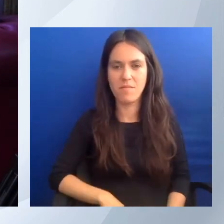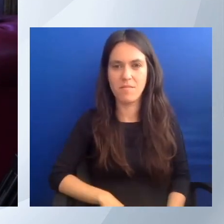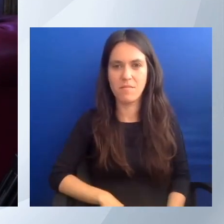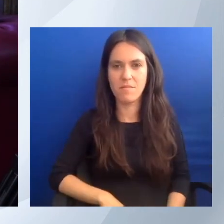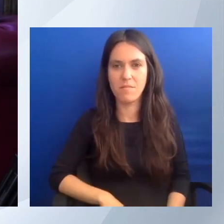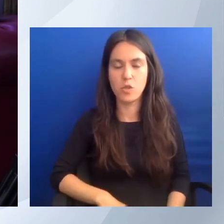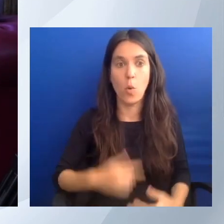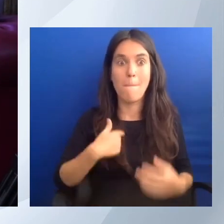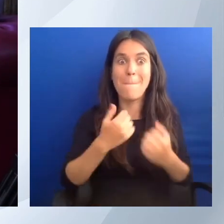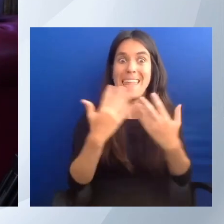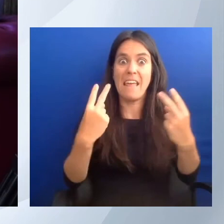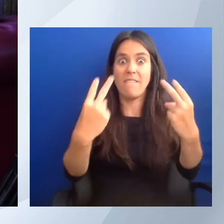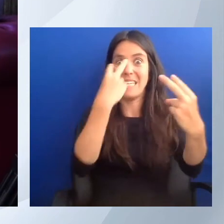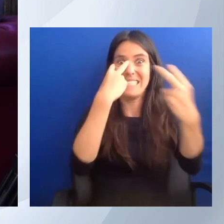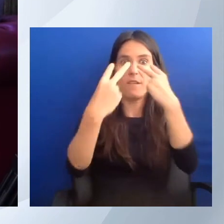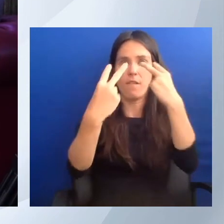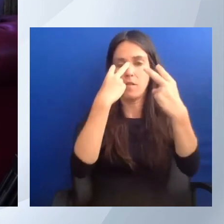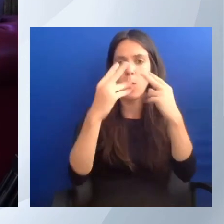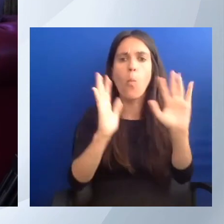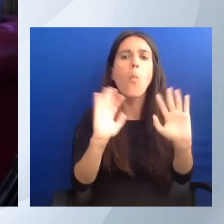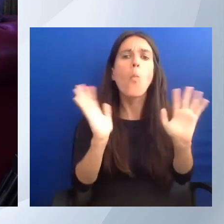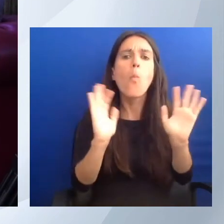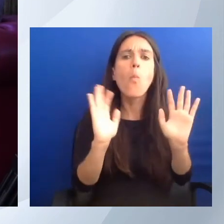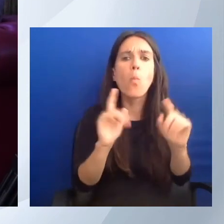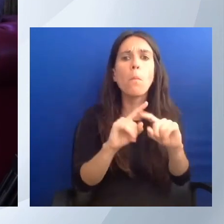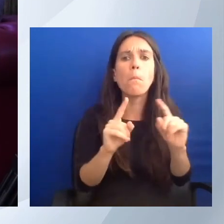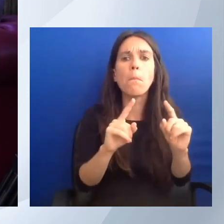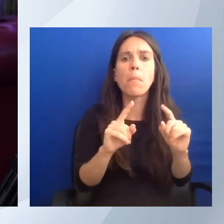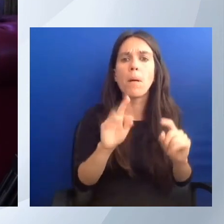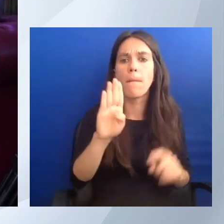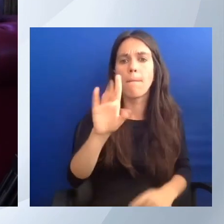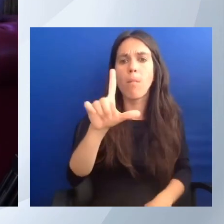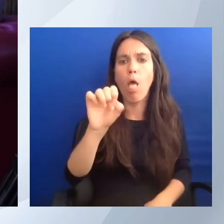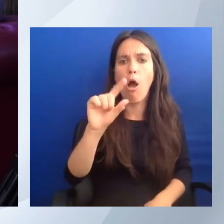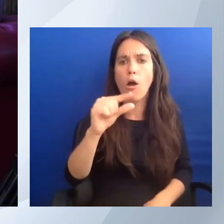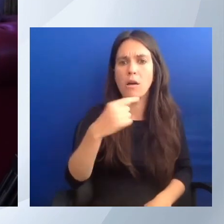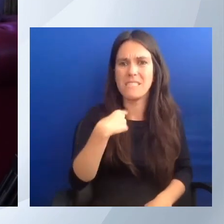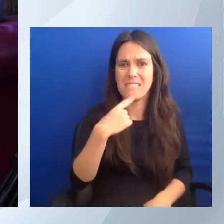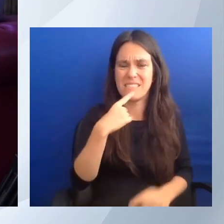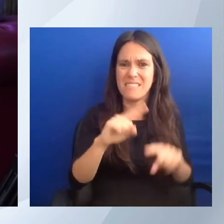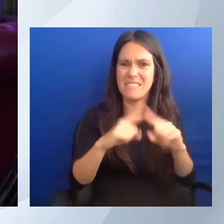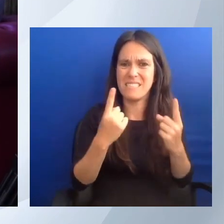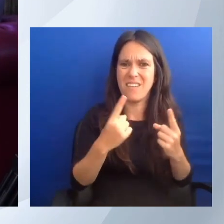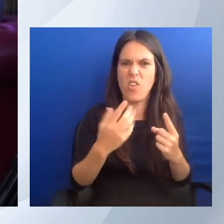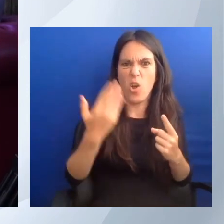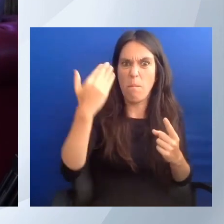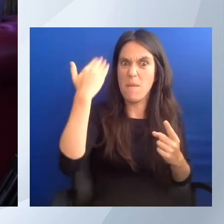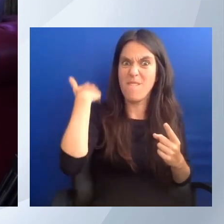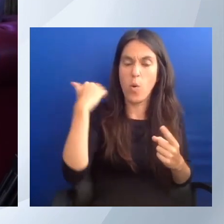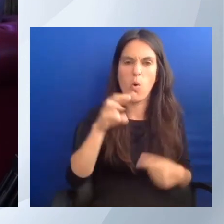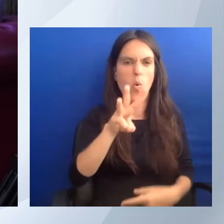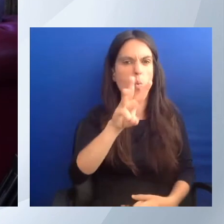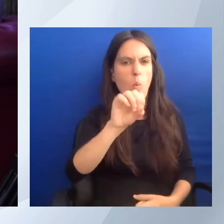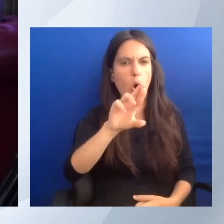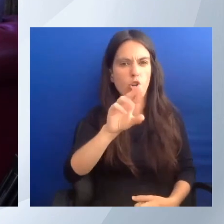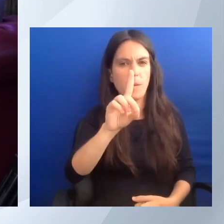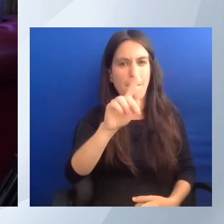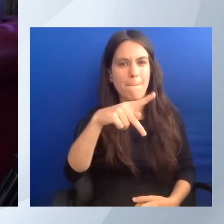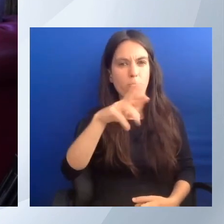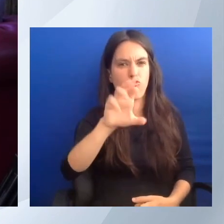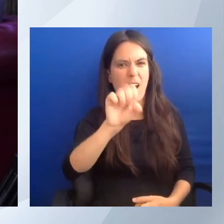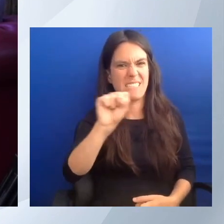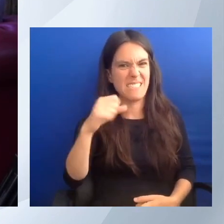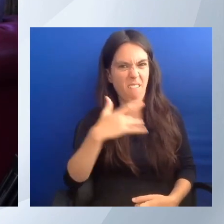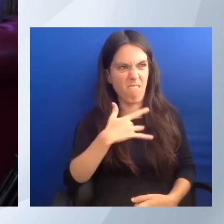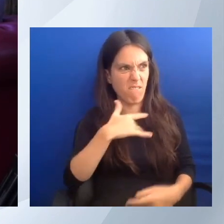still 12 cents a month. When I was running WordPress, I spent at least $10 just to run WordPress. So it's really easy to